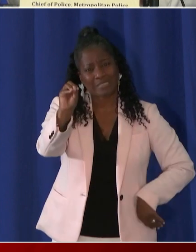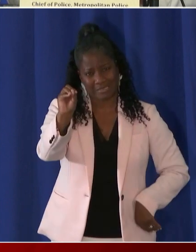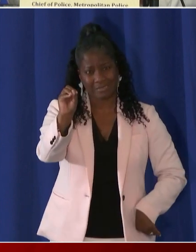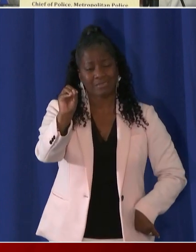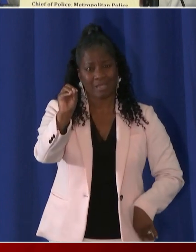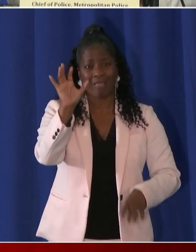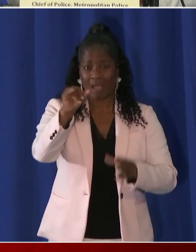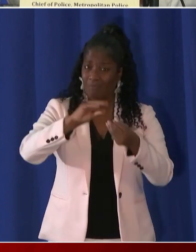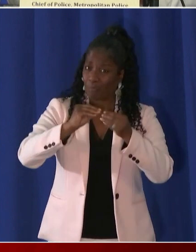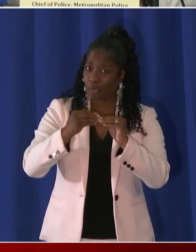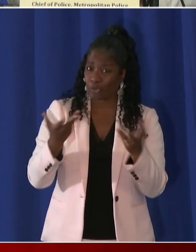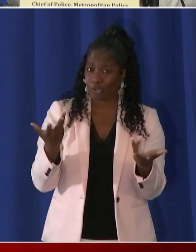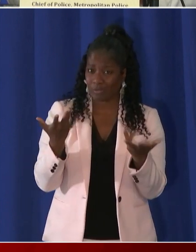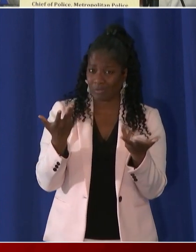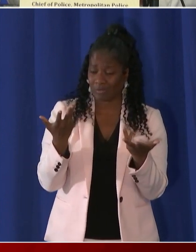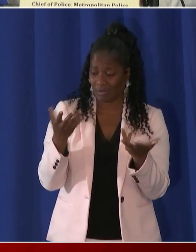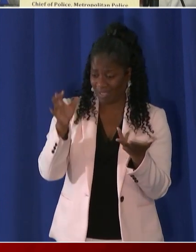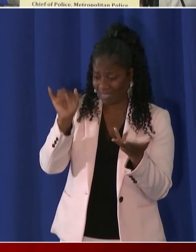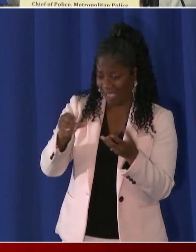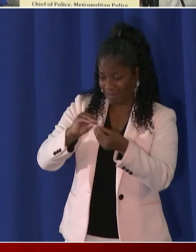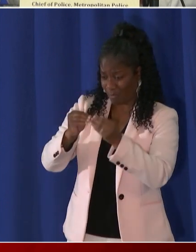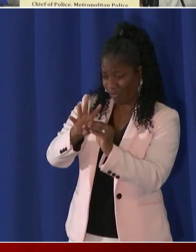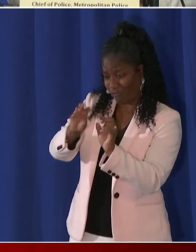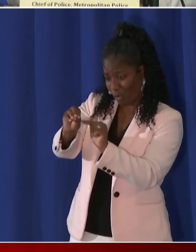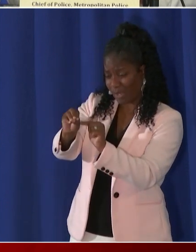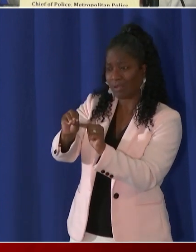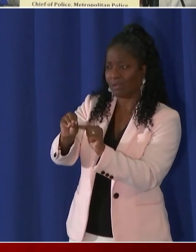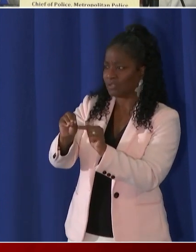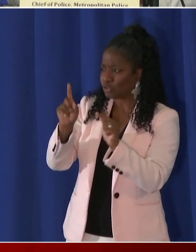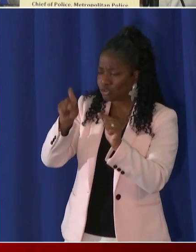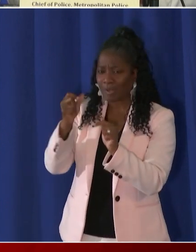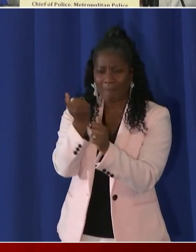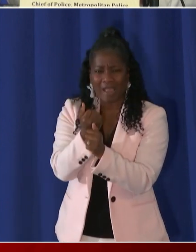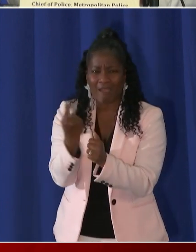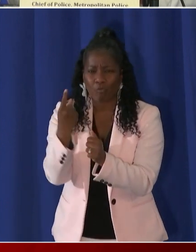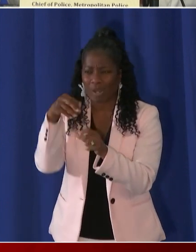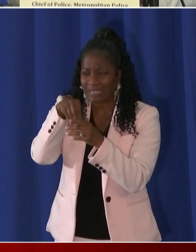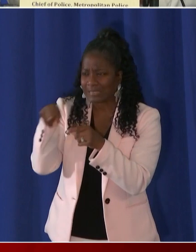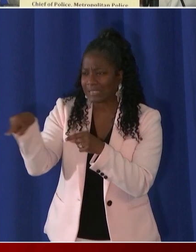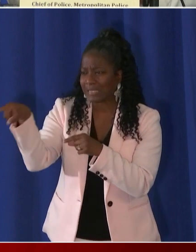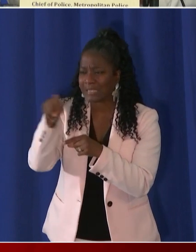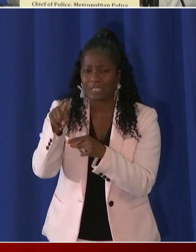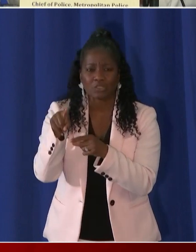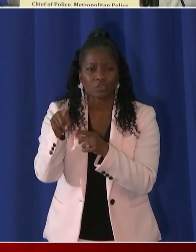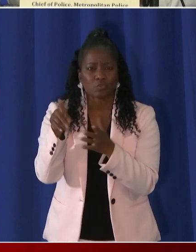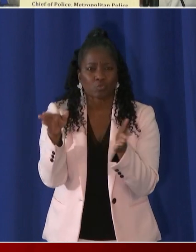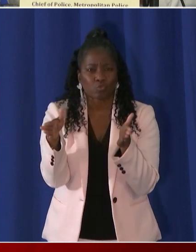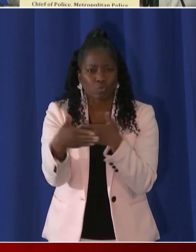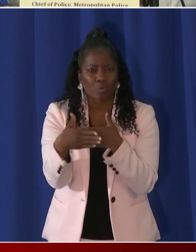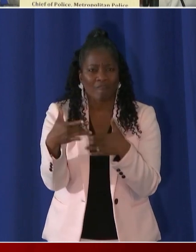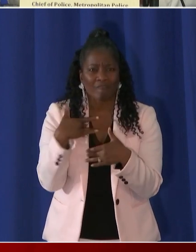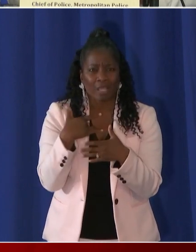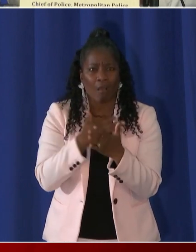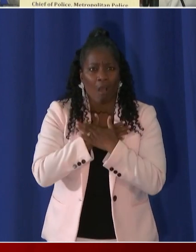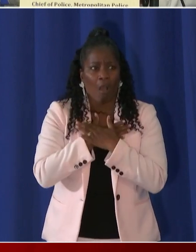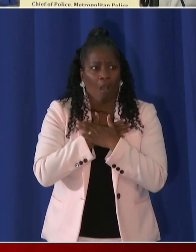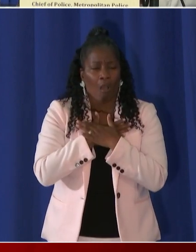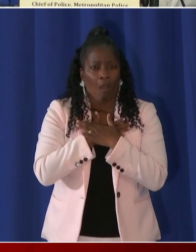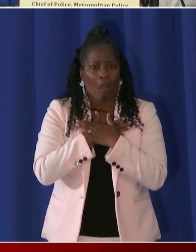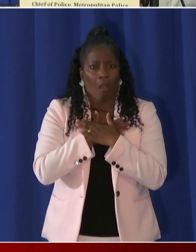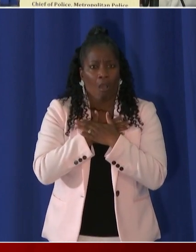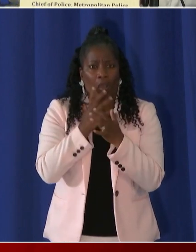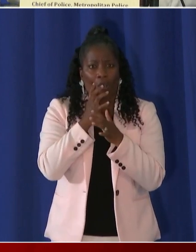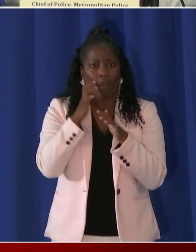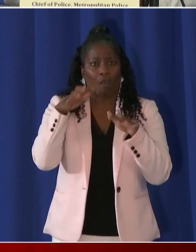number alone should make every person in this room cringe. 40 illegal firearms, and